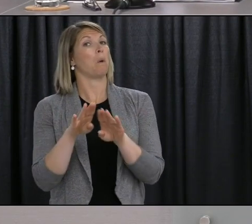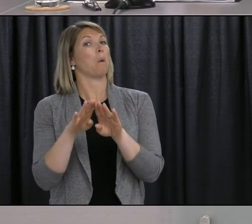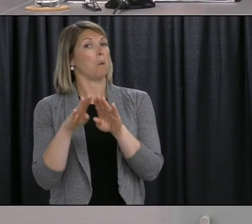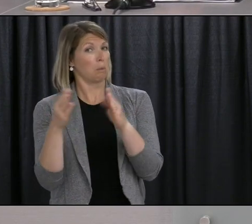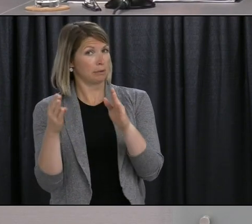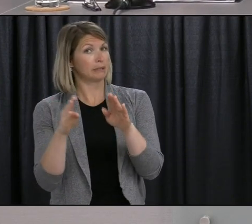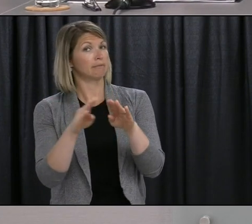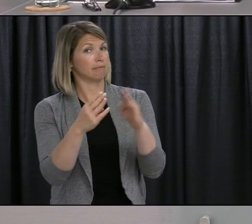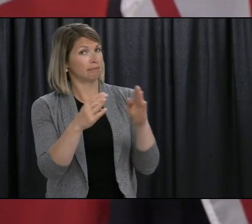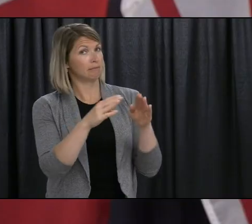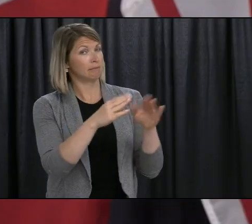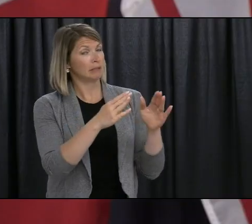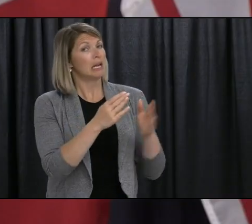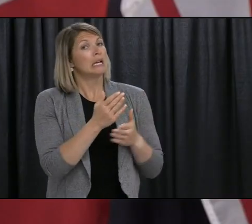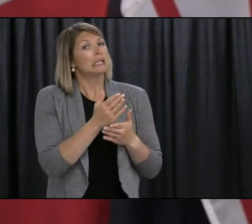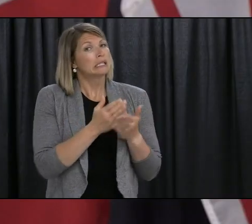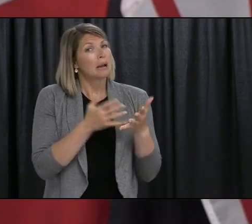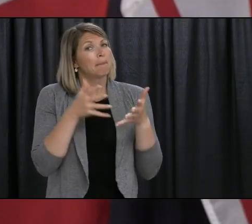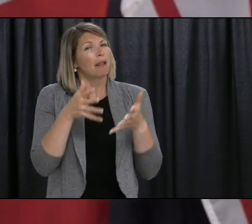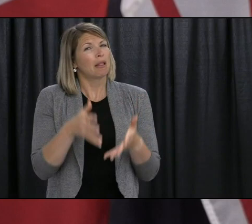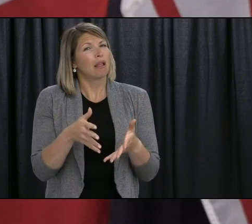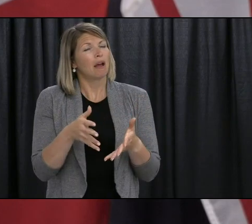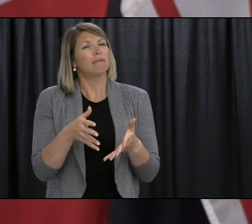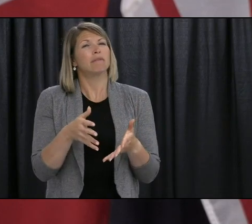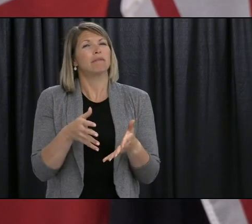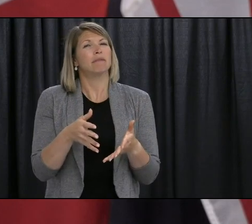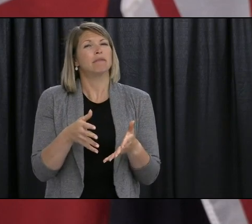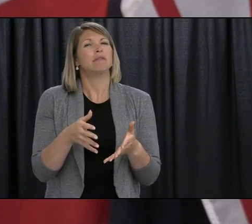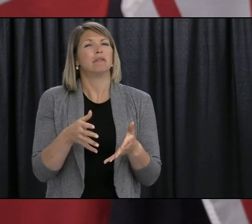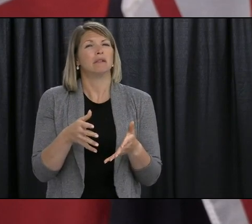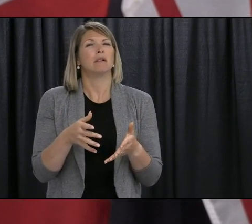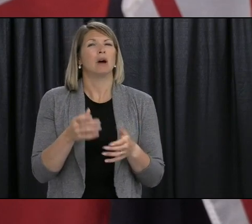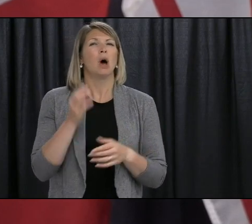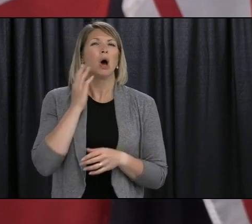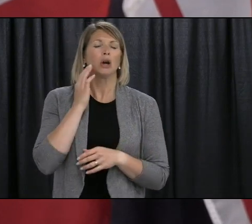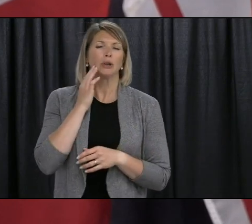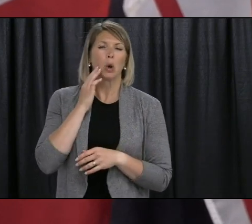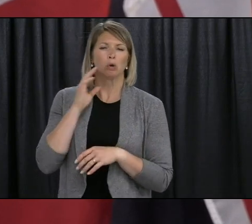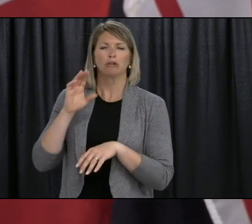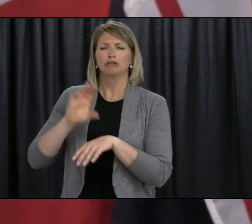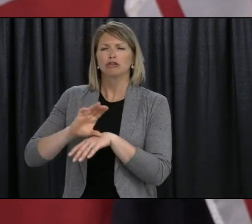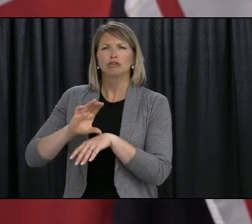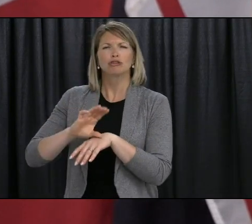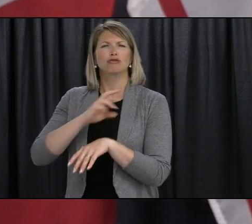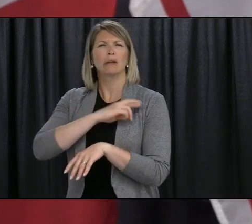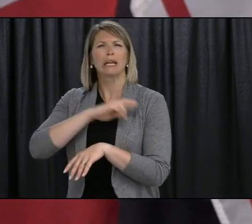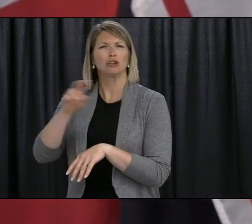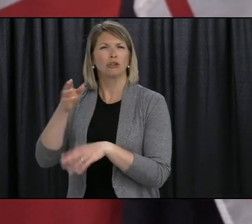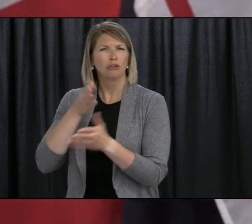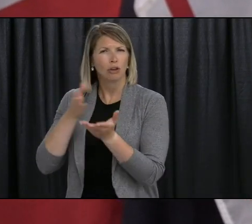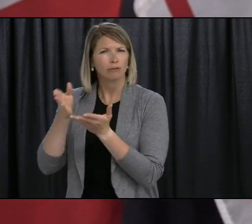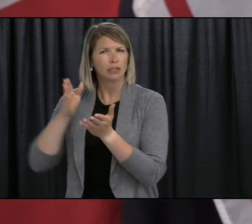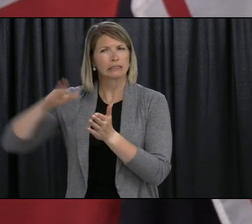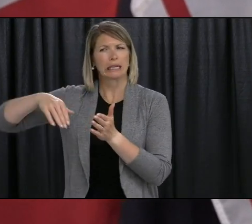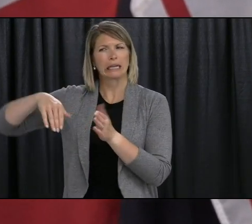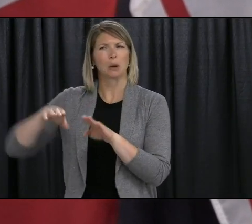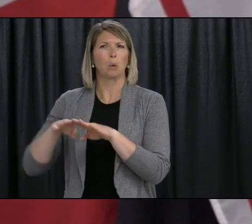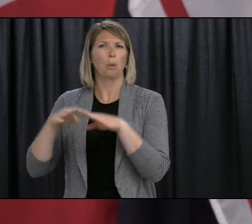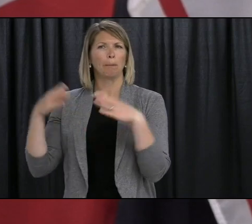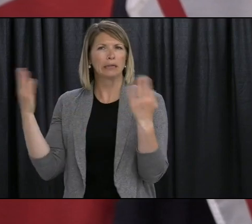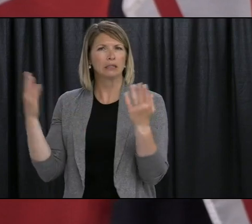of course, what's left now? I think we have gyms maybe, and places of worship is something I know we get a lot of questions about.